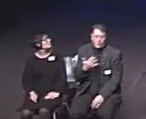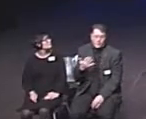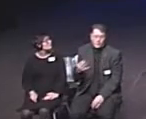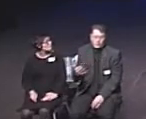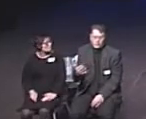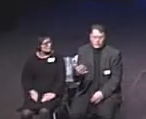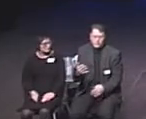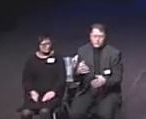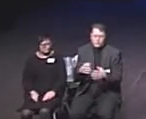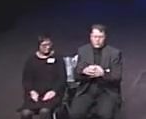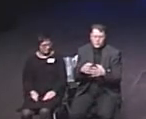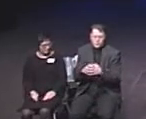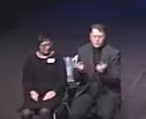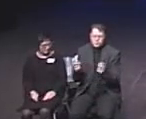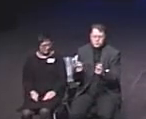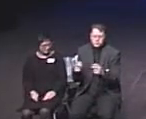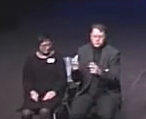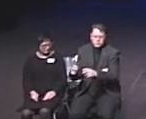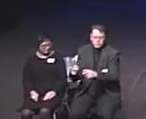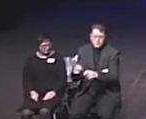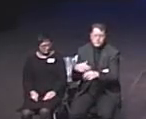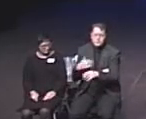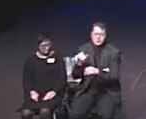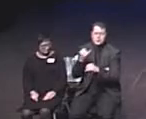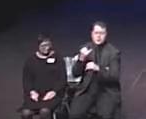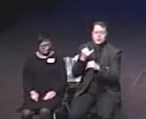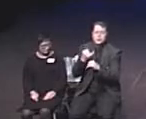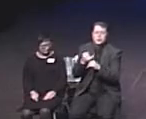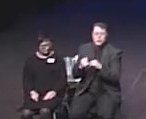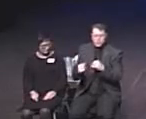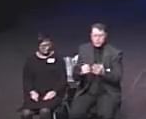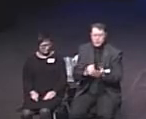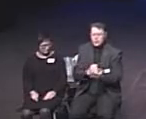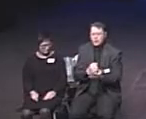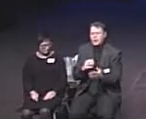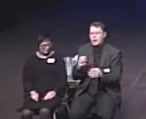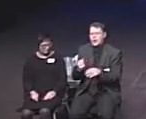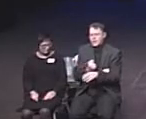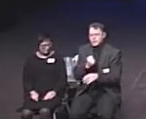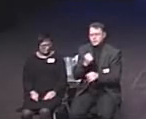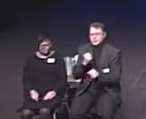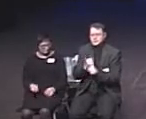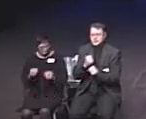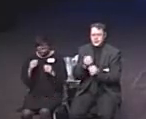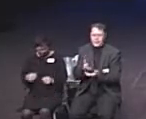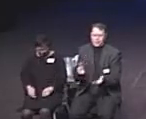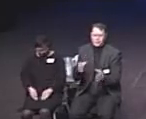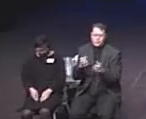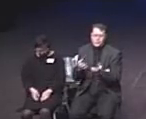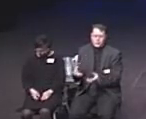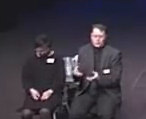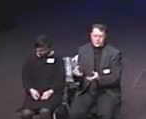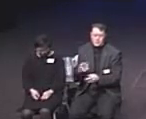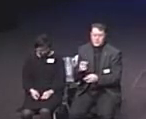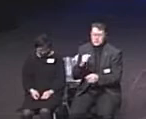groups, sat together, and then finally we concluded that we need to make an exhibit that is